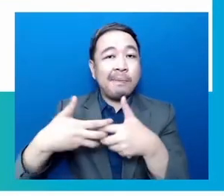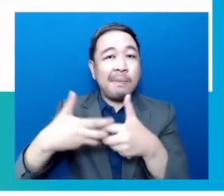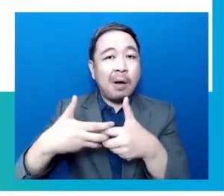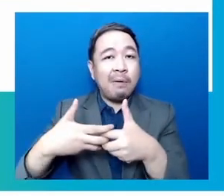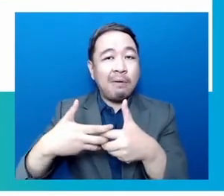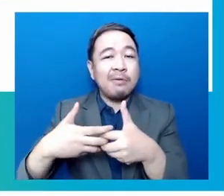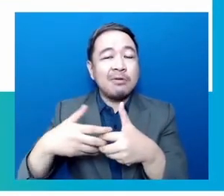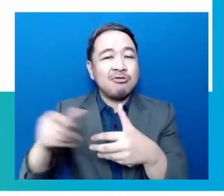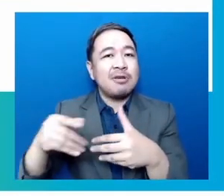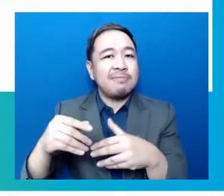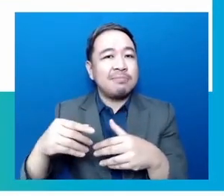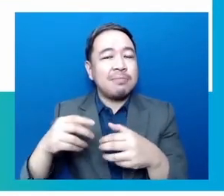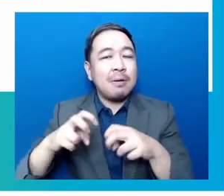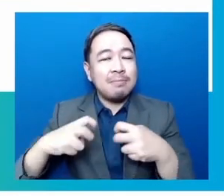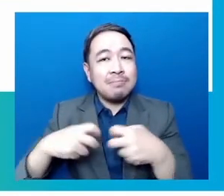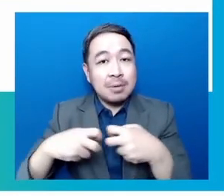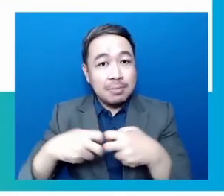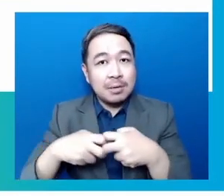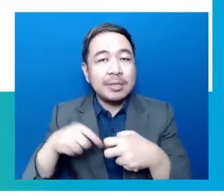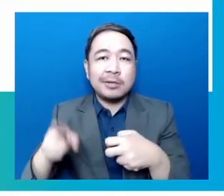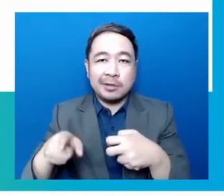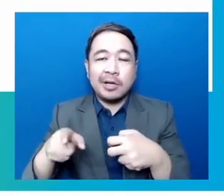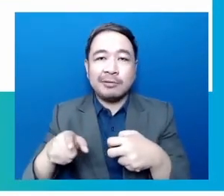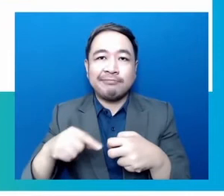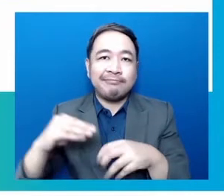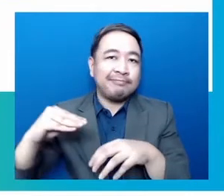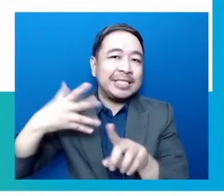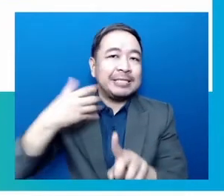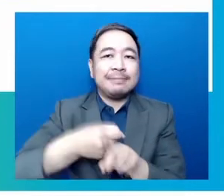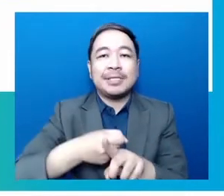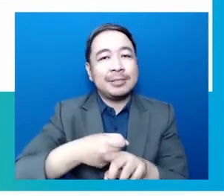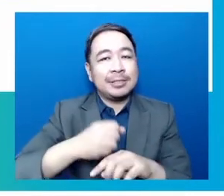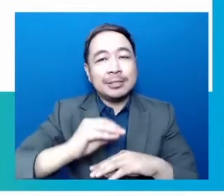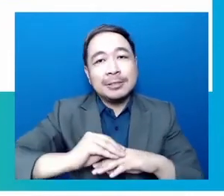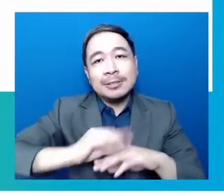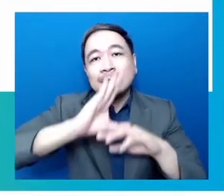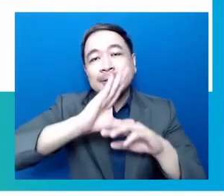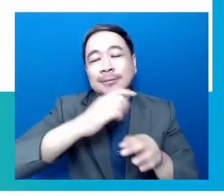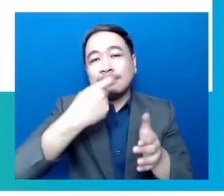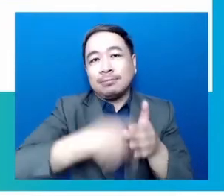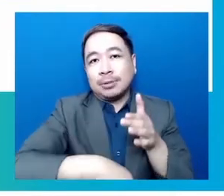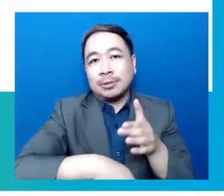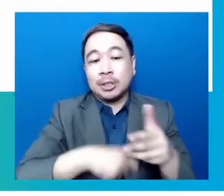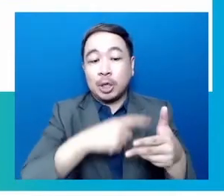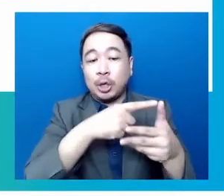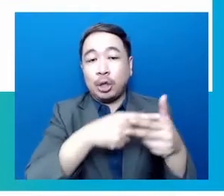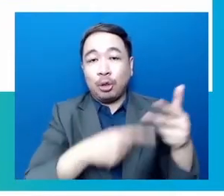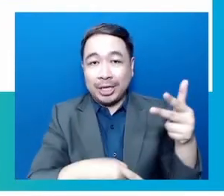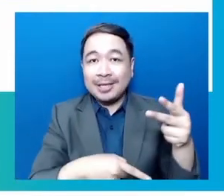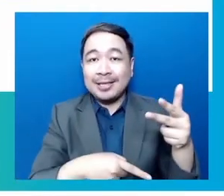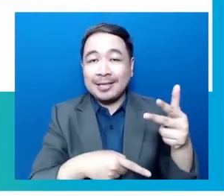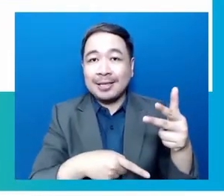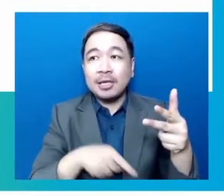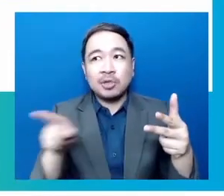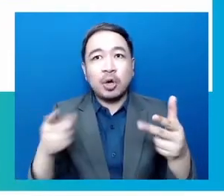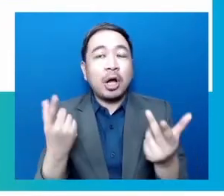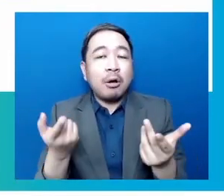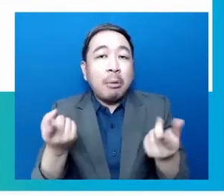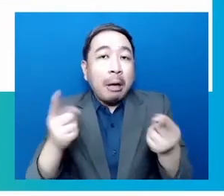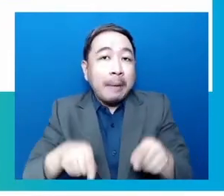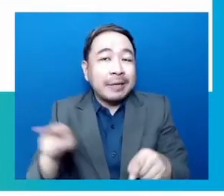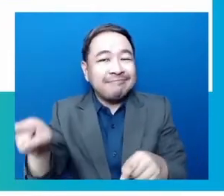causes of the price upsurge. For these three causes, the Bangladesh government has to pay huge capacity surge every